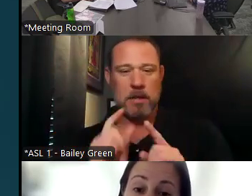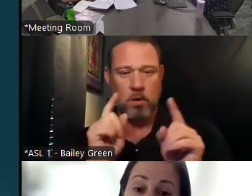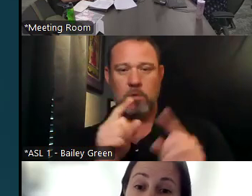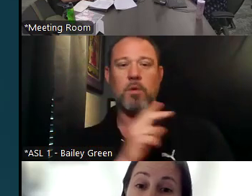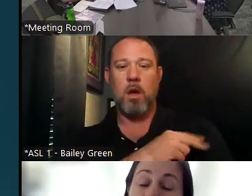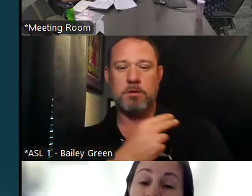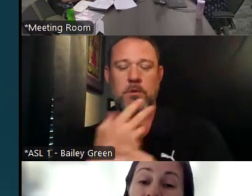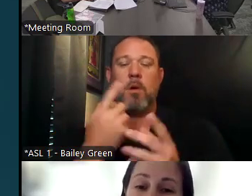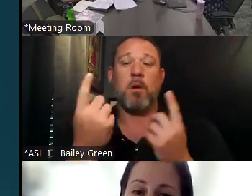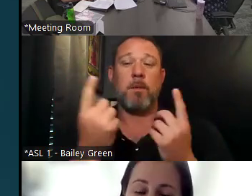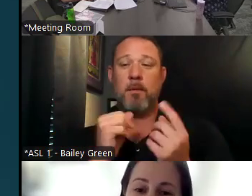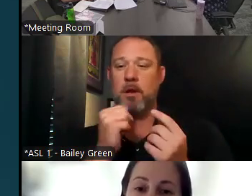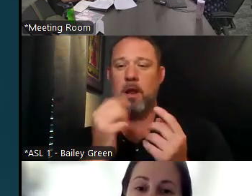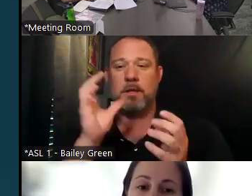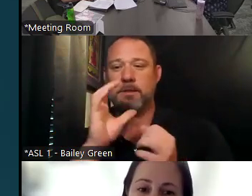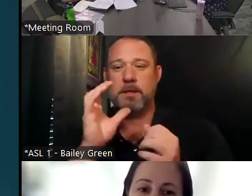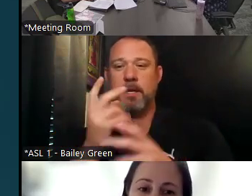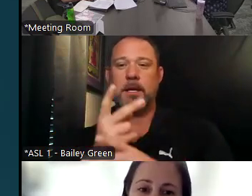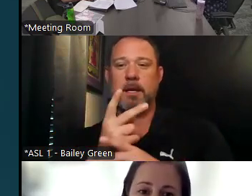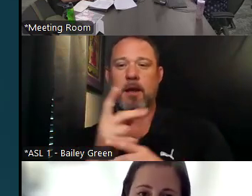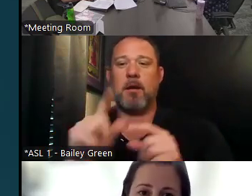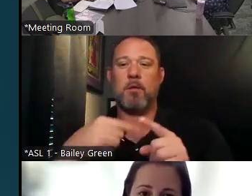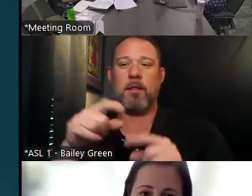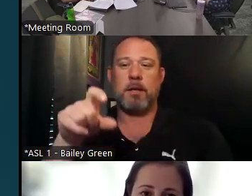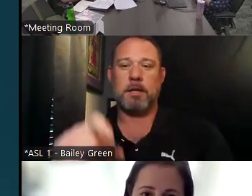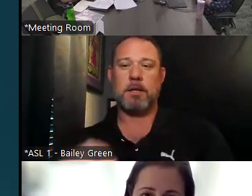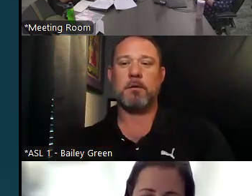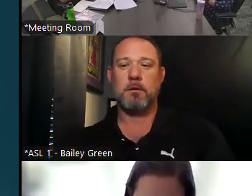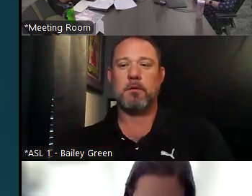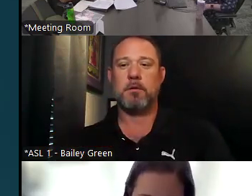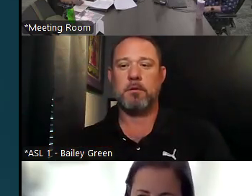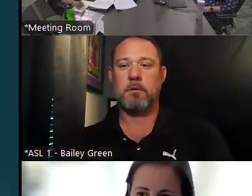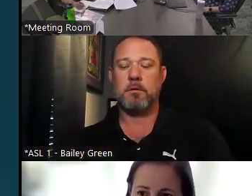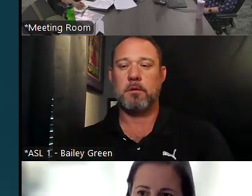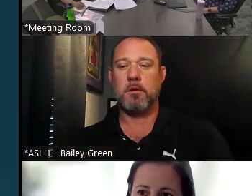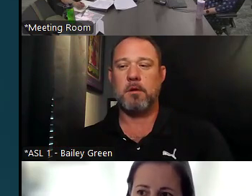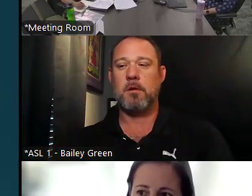also wonder, are people not seeking care out when they actually need it?